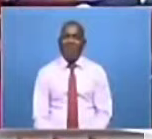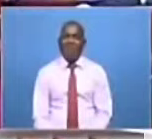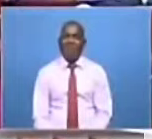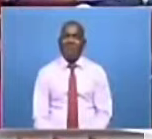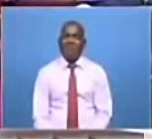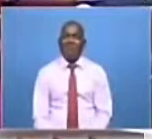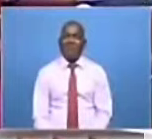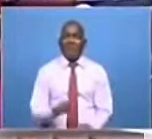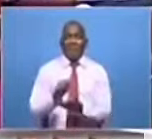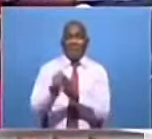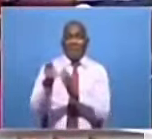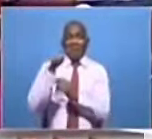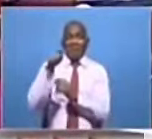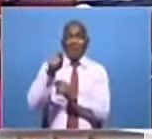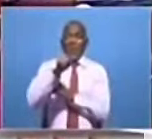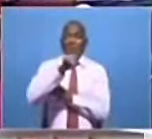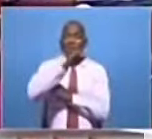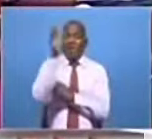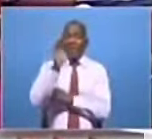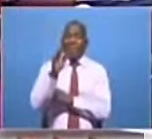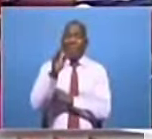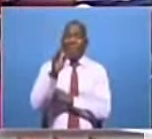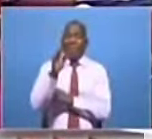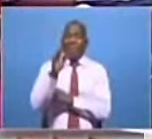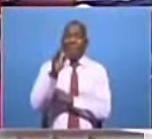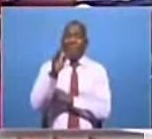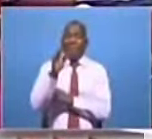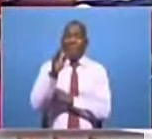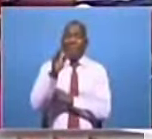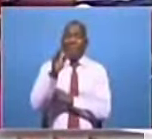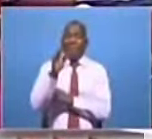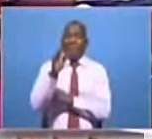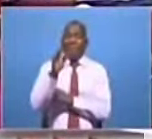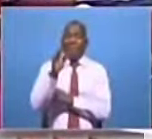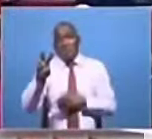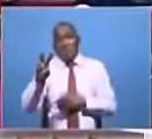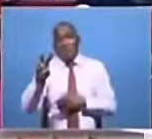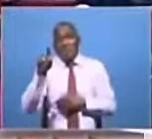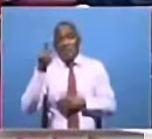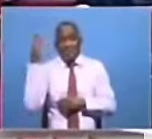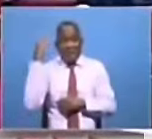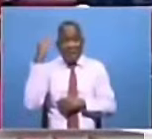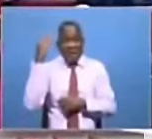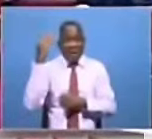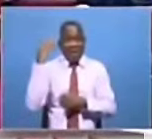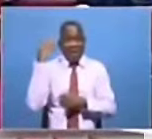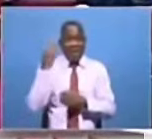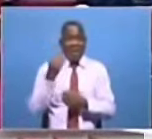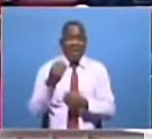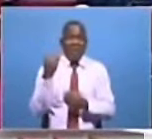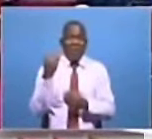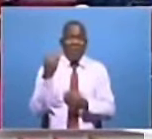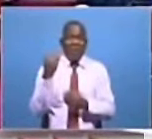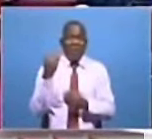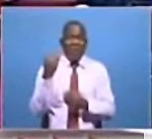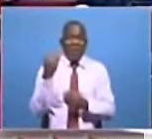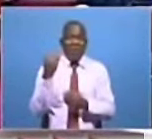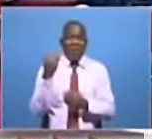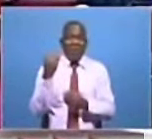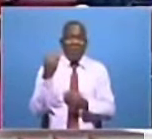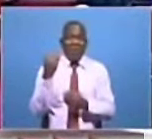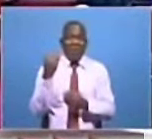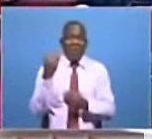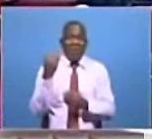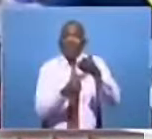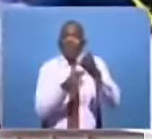on that day, you never referred to Section 26. On the submission, during your submission. My lord, on that